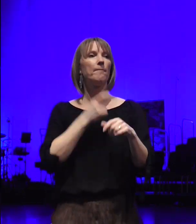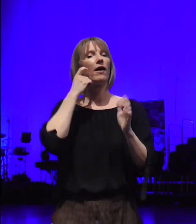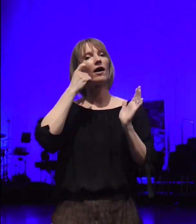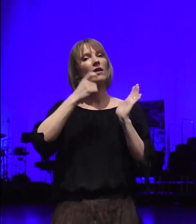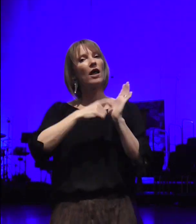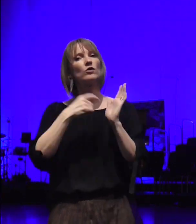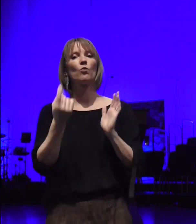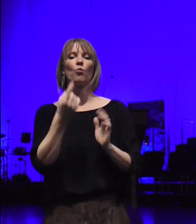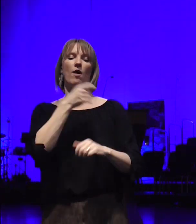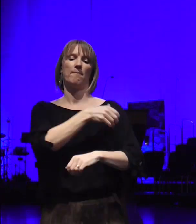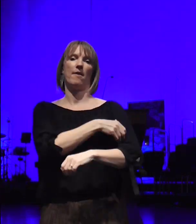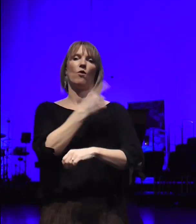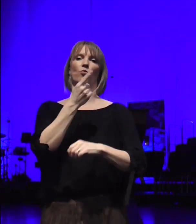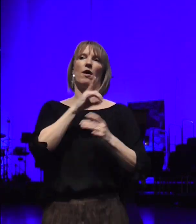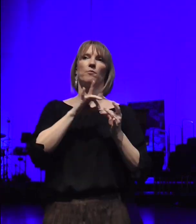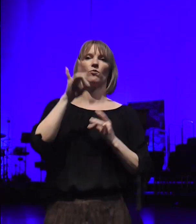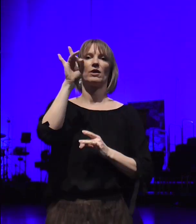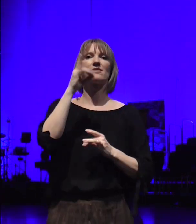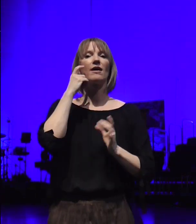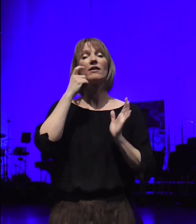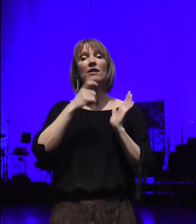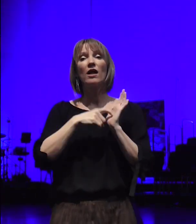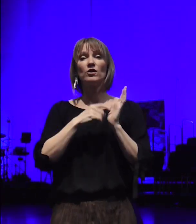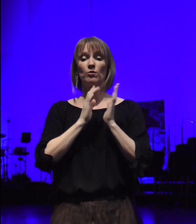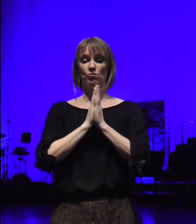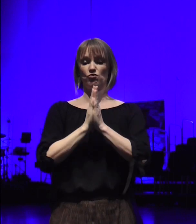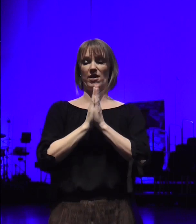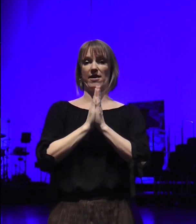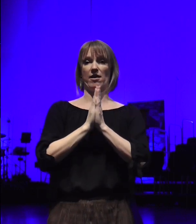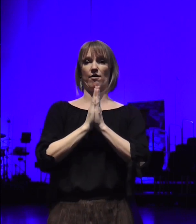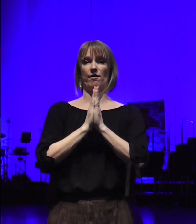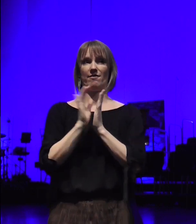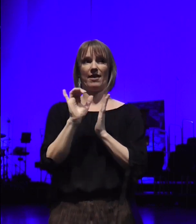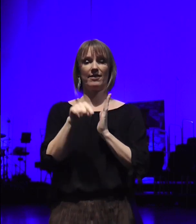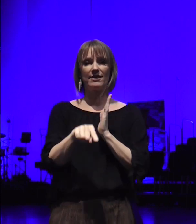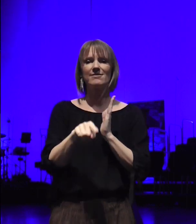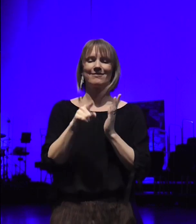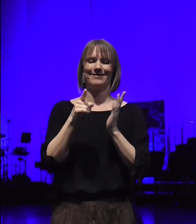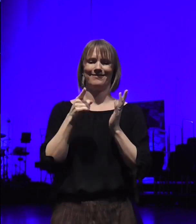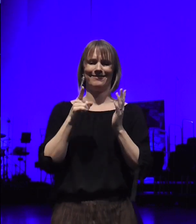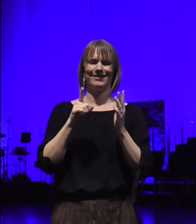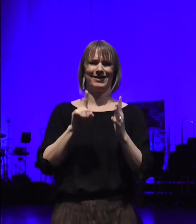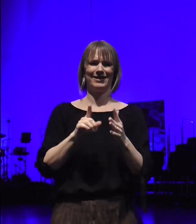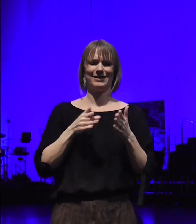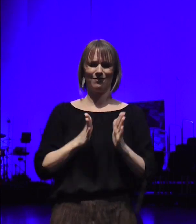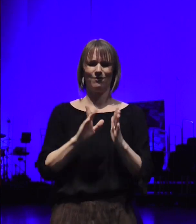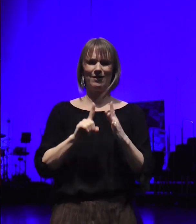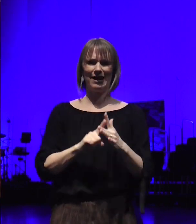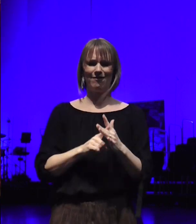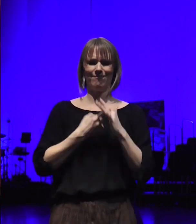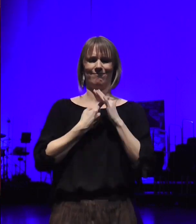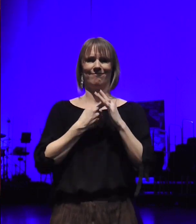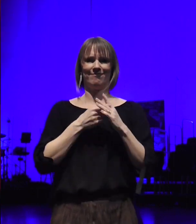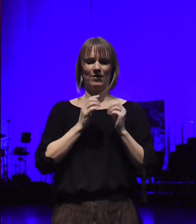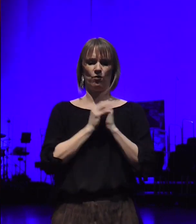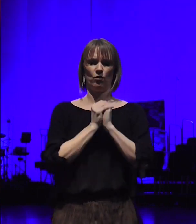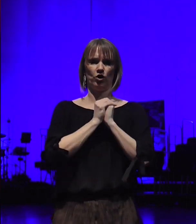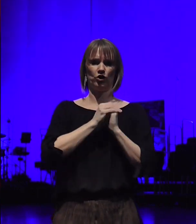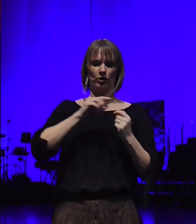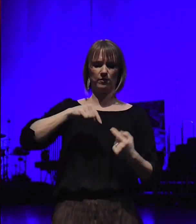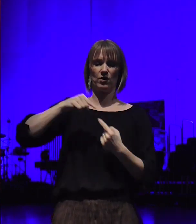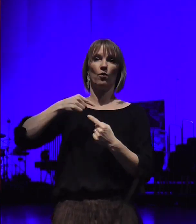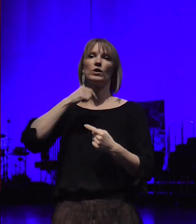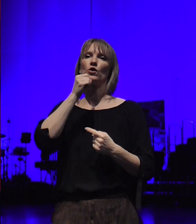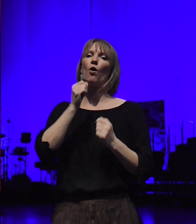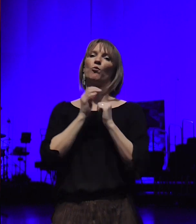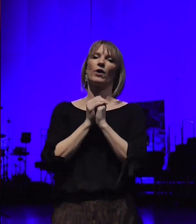acknowledge the one power and presence and acknowledge that prayer in this way is a form of activating the worship circuit. We don't pray to God here.